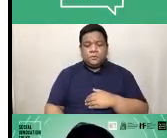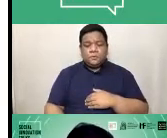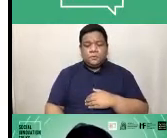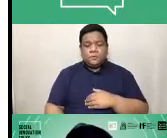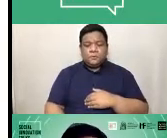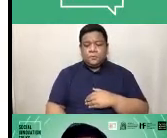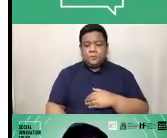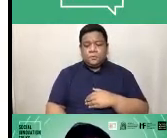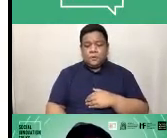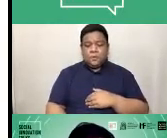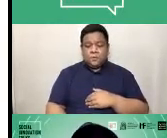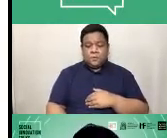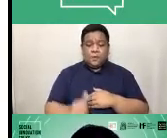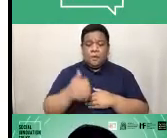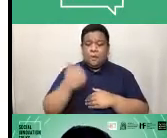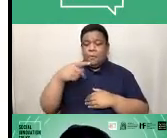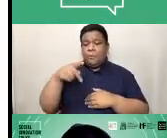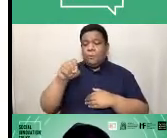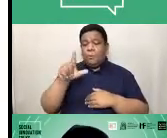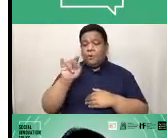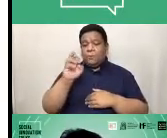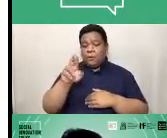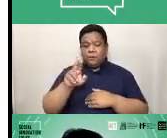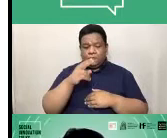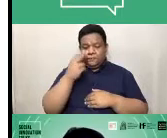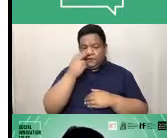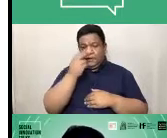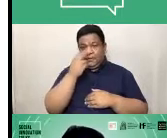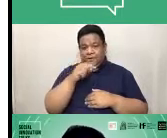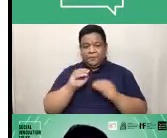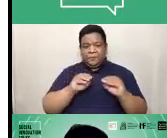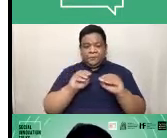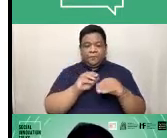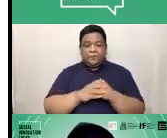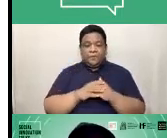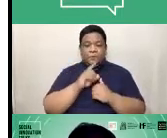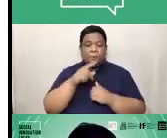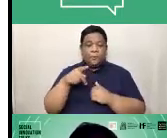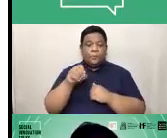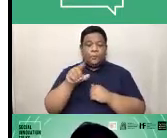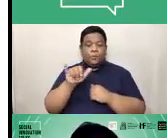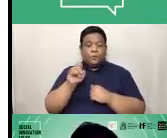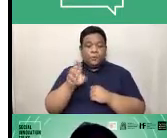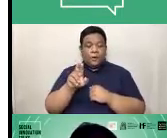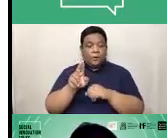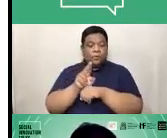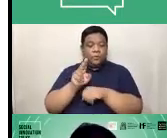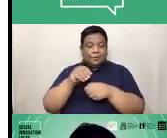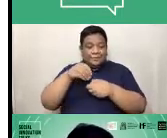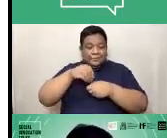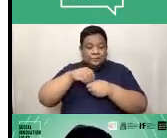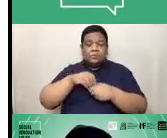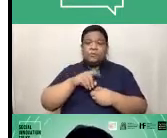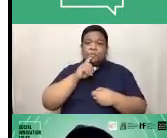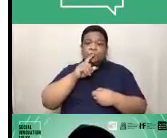polymers. So these ones are cool. I like this because it moves really funny. The way the polymers are dispersed inside the material means when